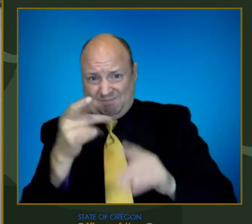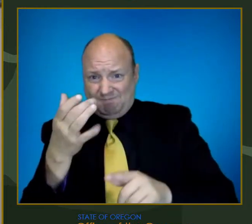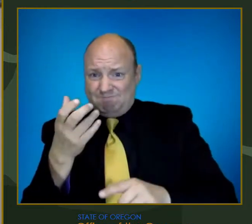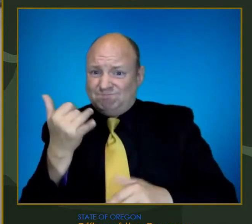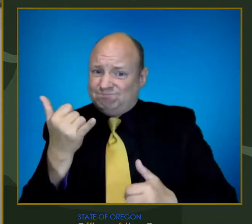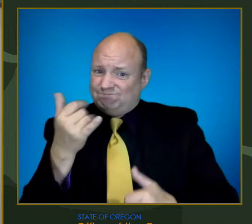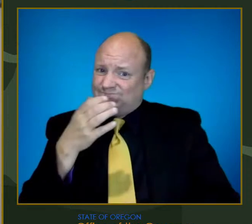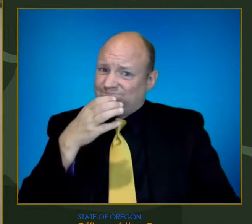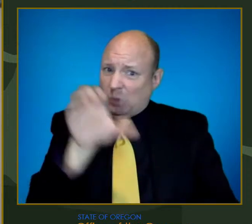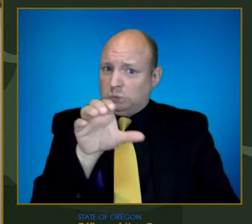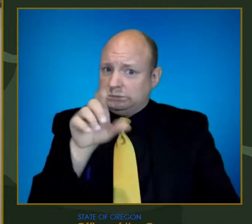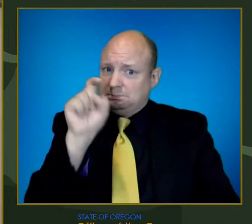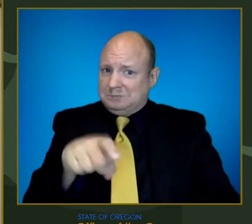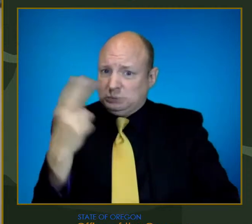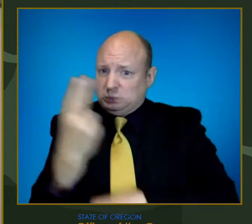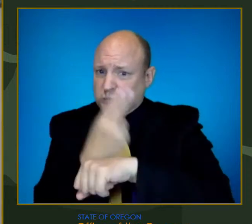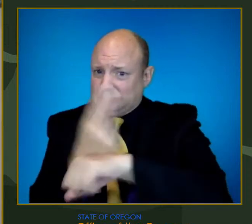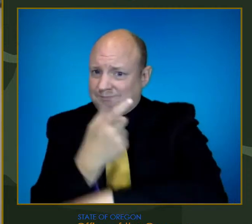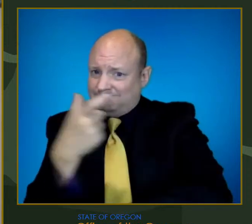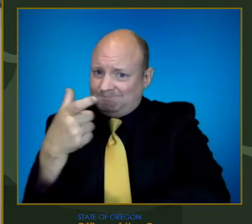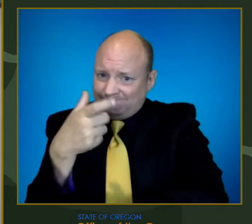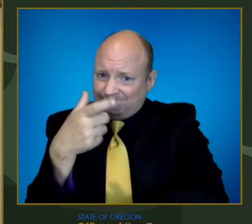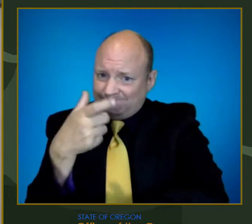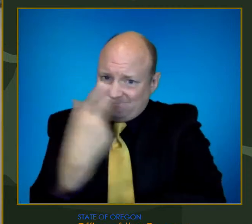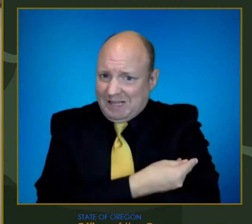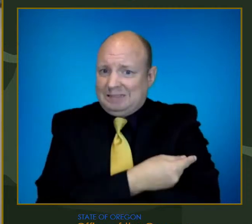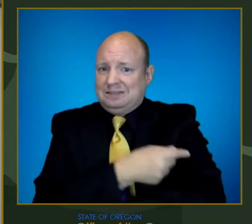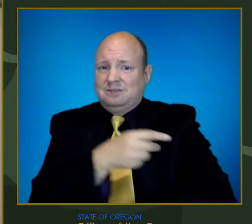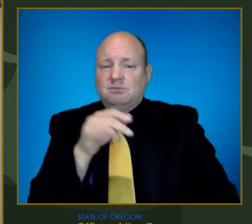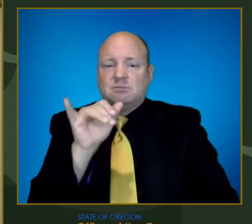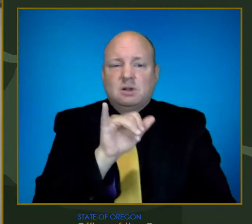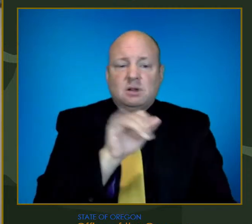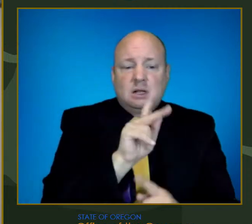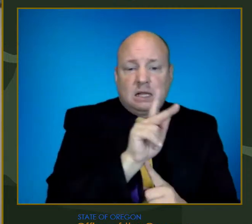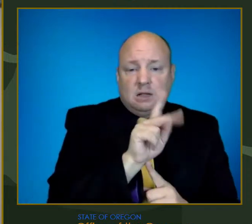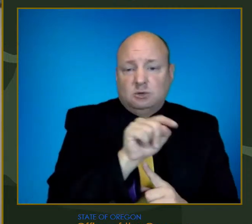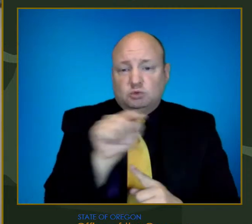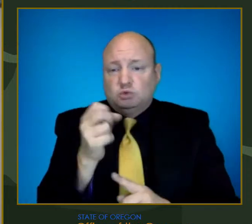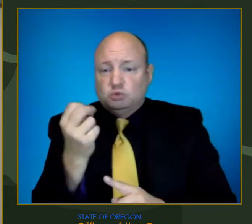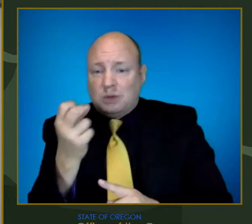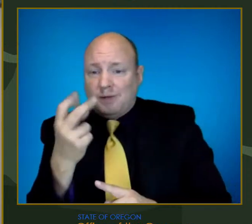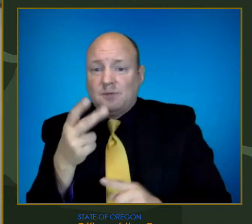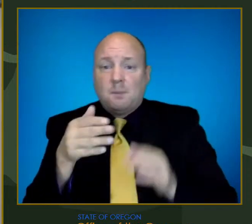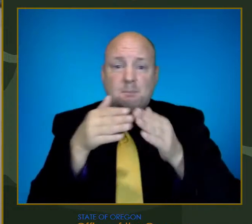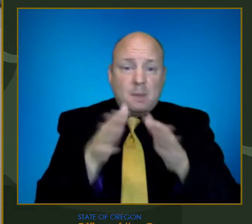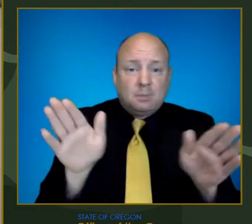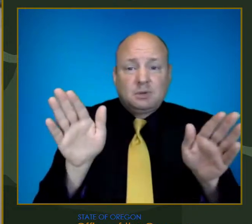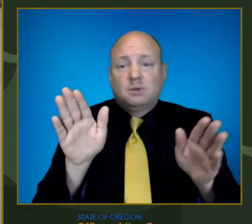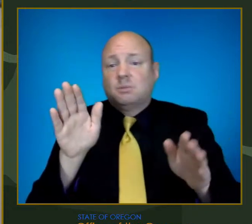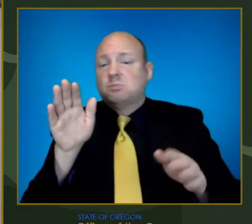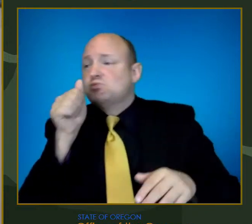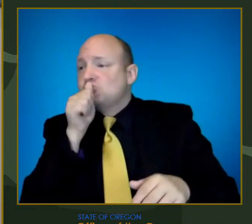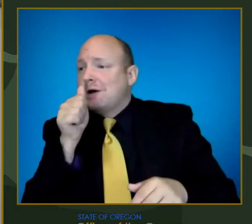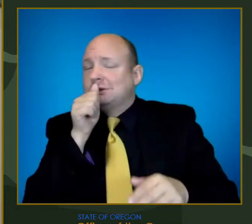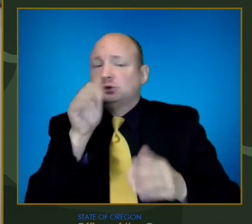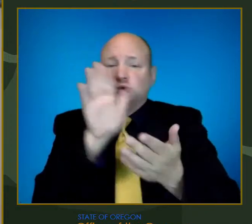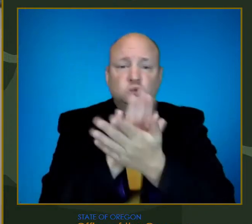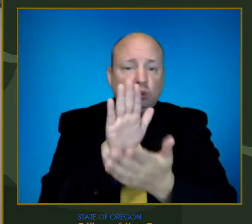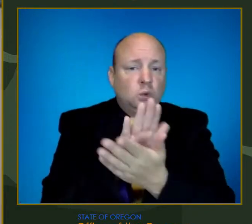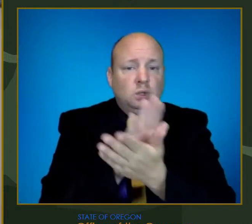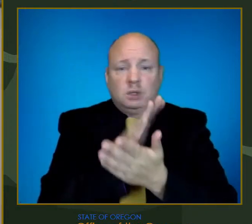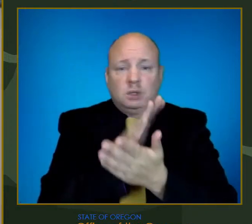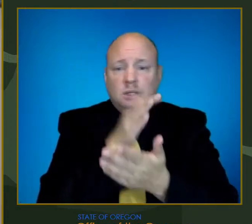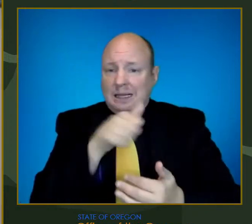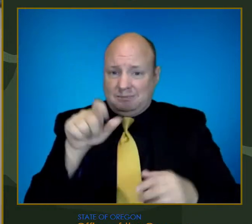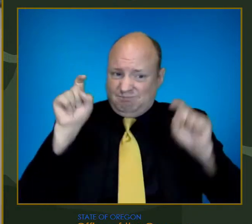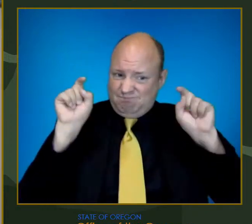that's going to apply to both public and private schools, and then what you intend to do if a district or a private school says that they're not going to enforce that